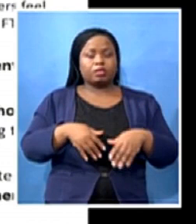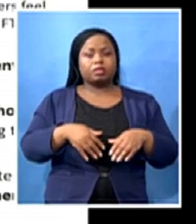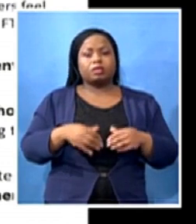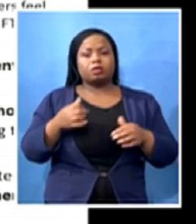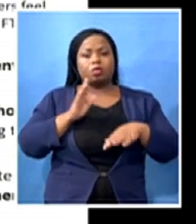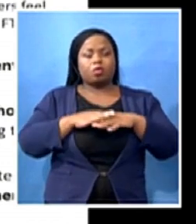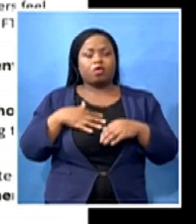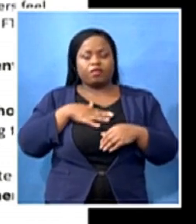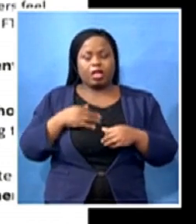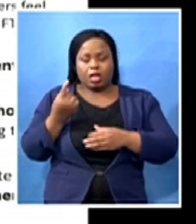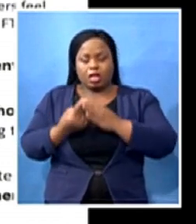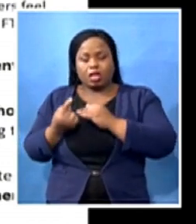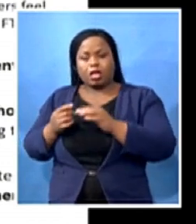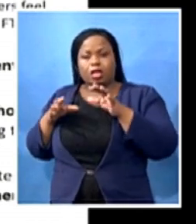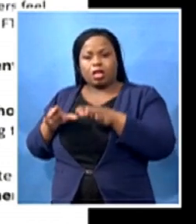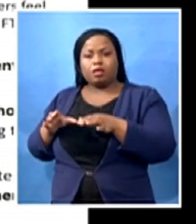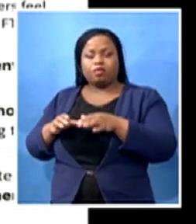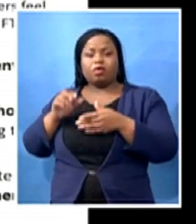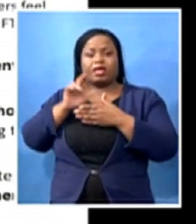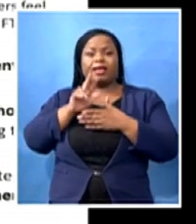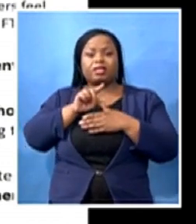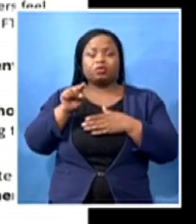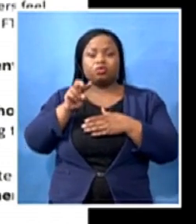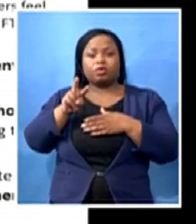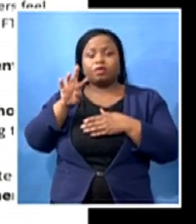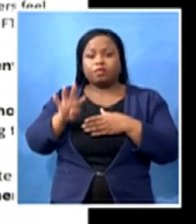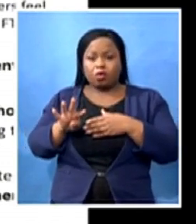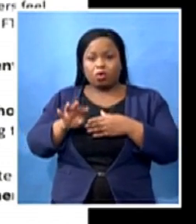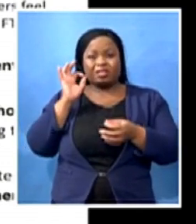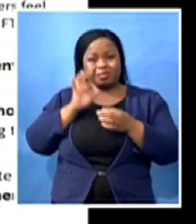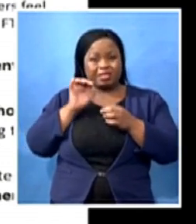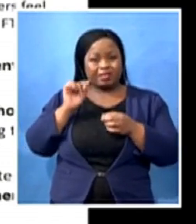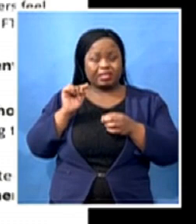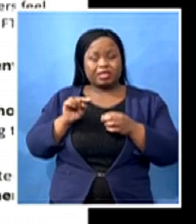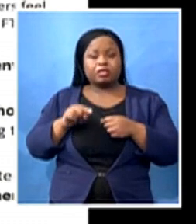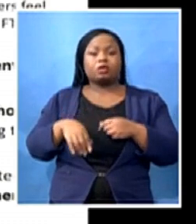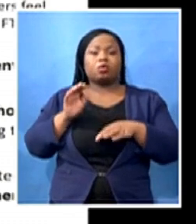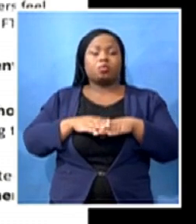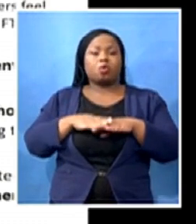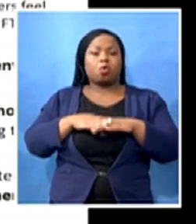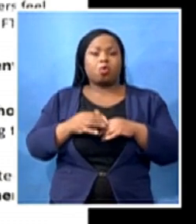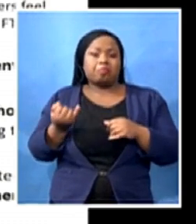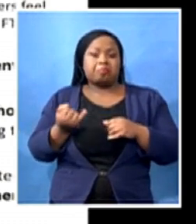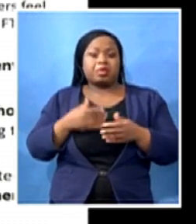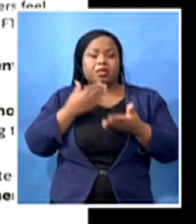18 to 24-year-olds as well are more likely to report this than those aged between 25 and the